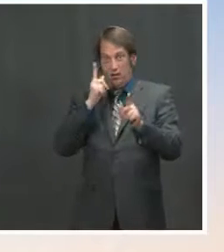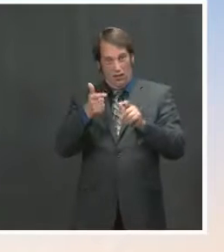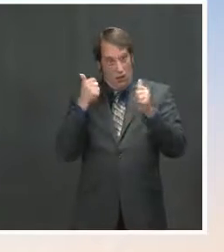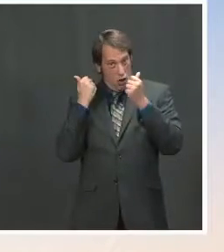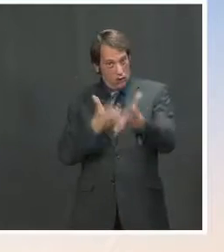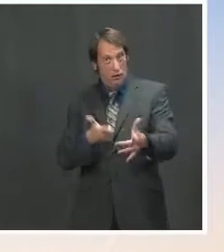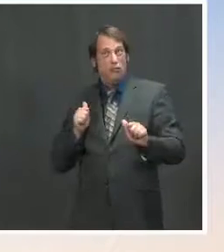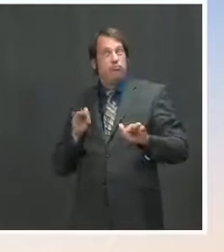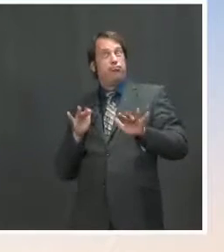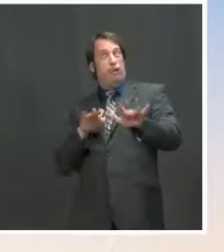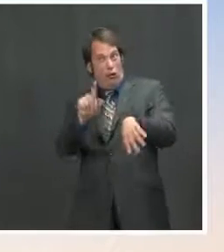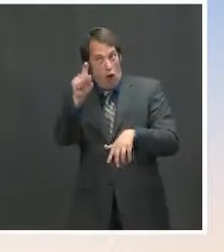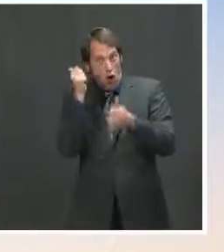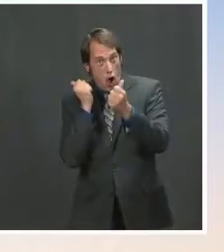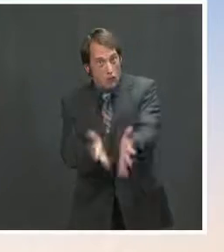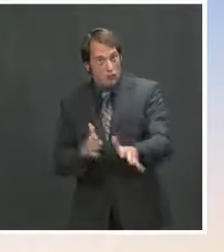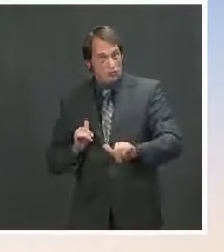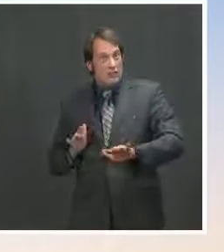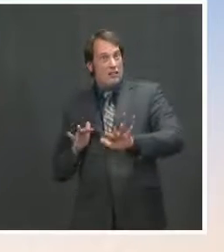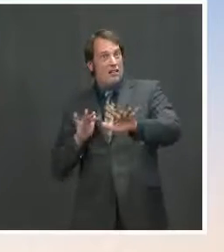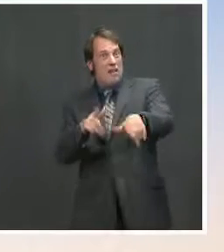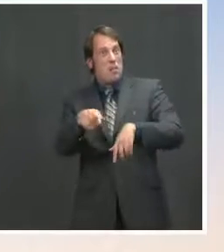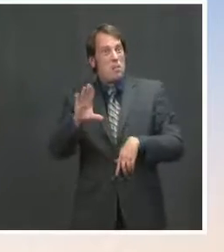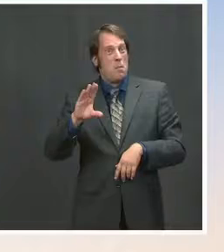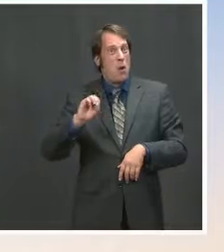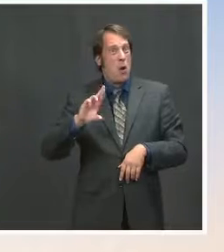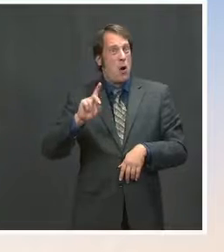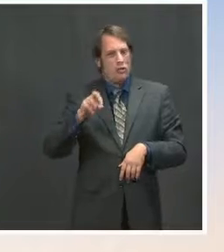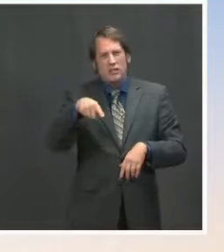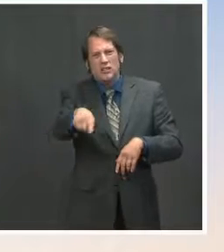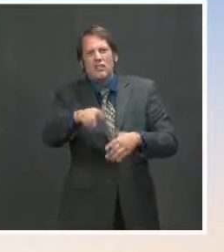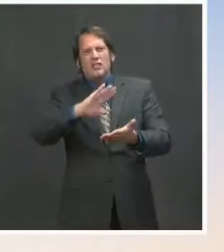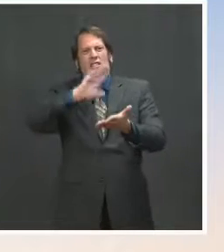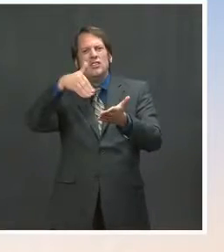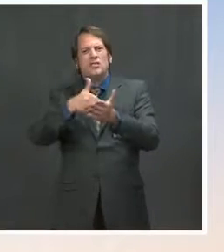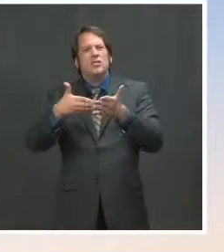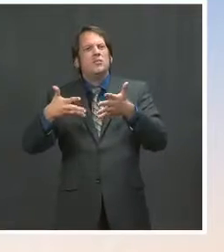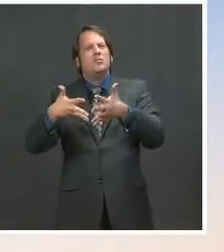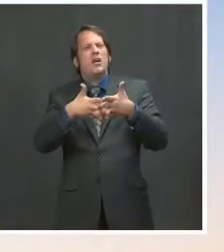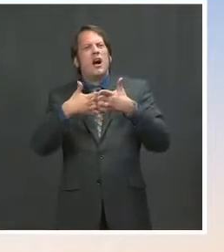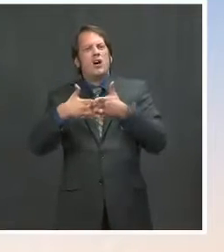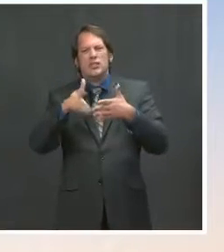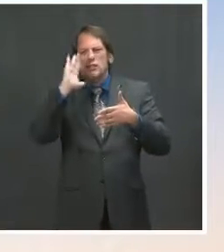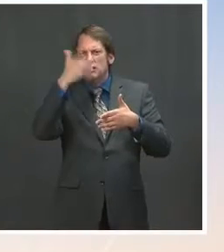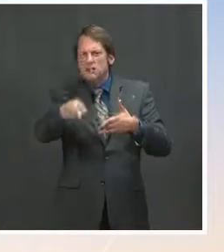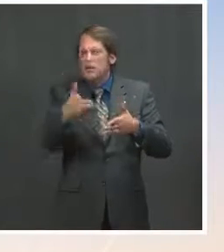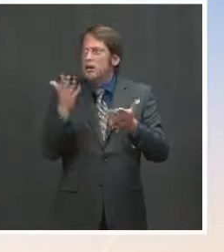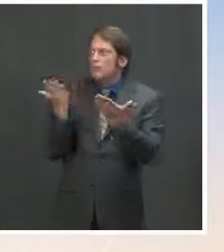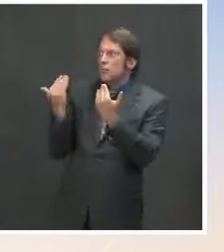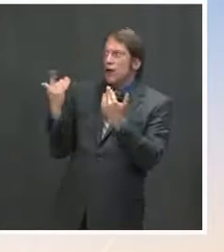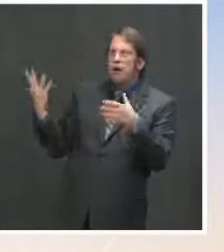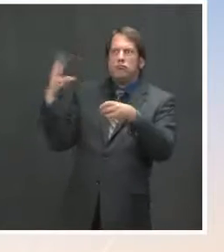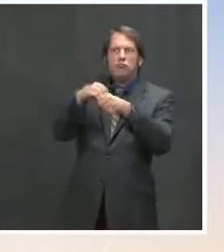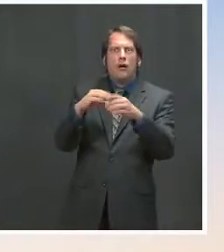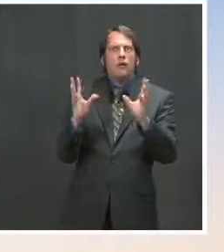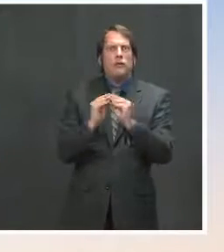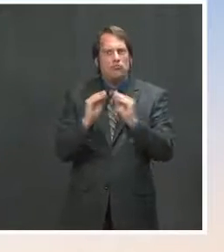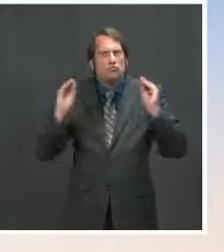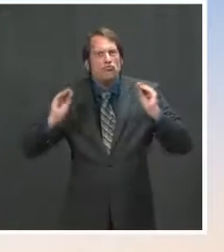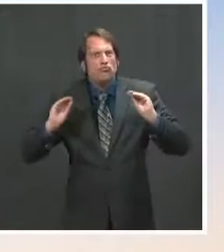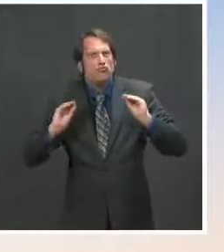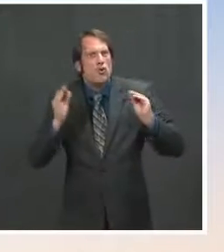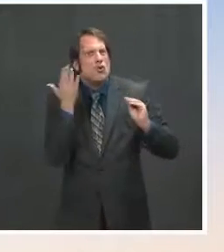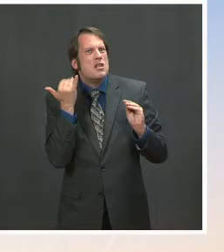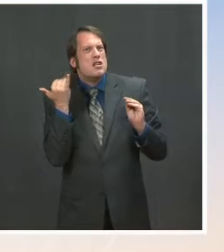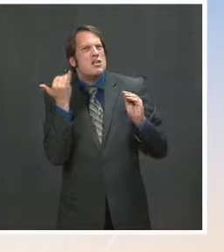that have invited to the climate summit that the White House is putting on. How did you decide which countries to